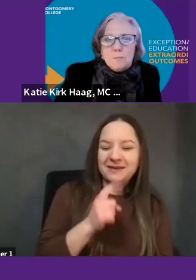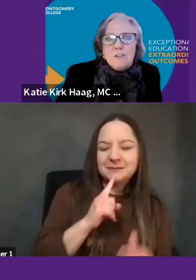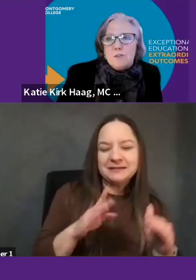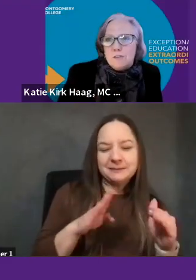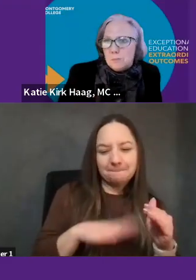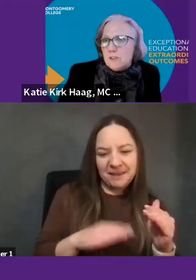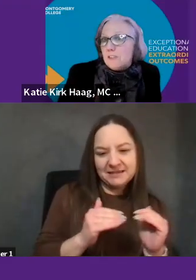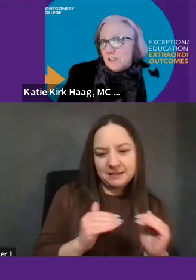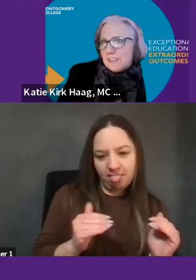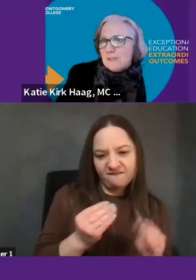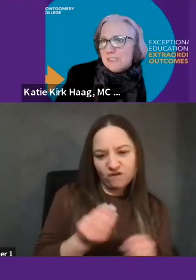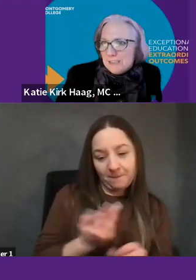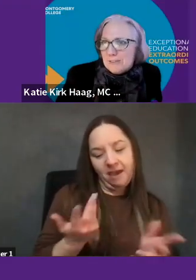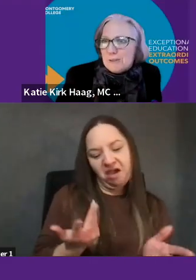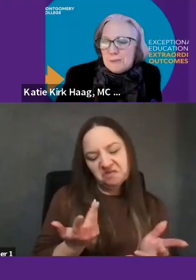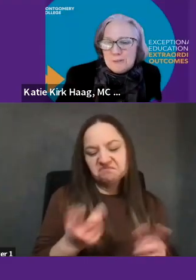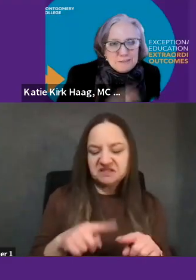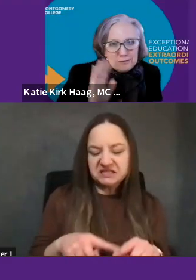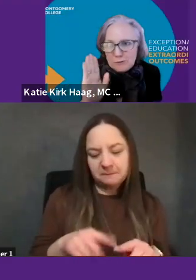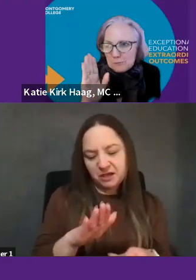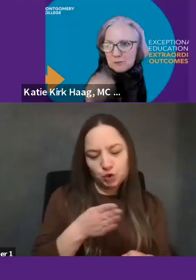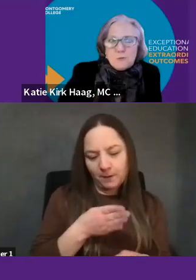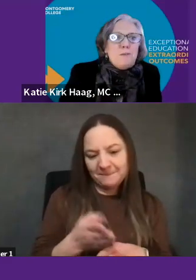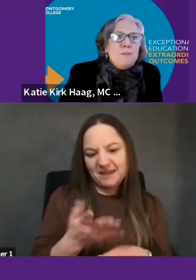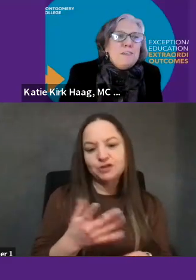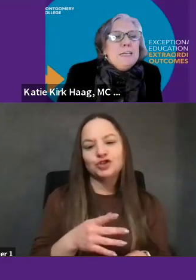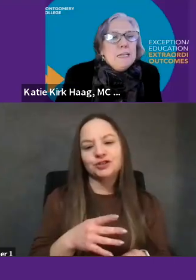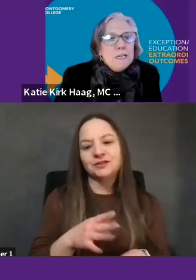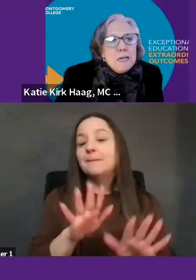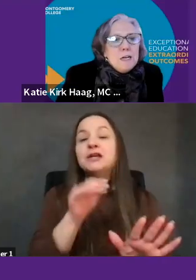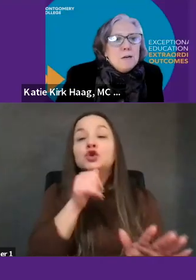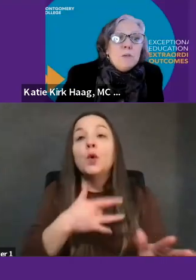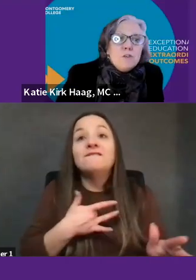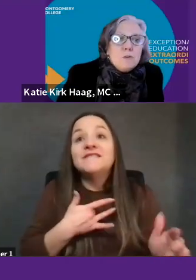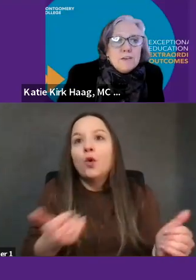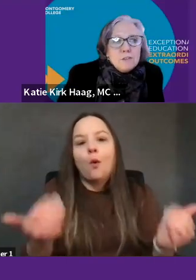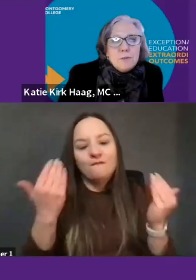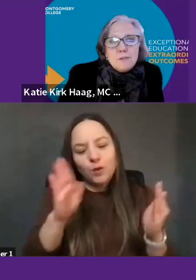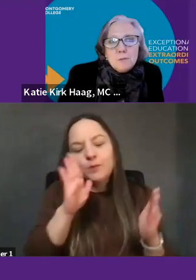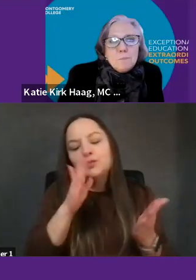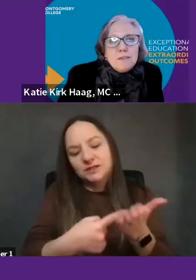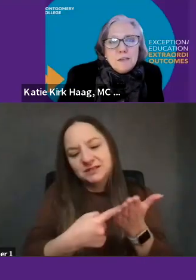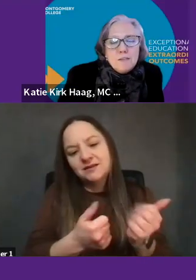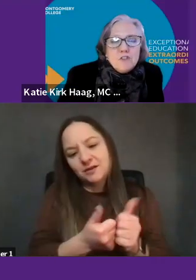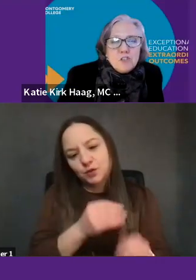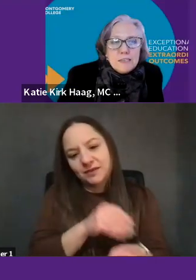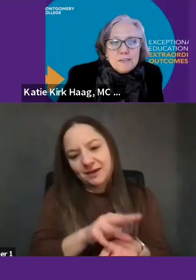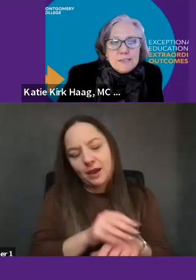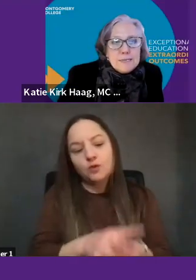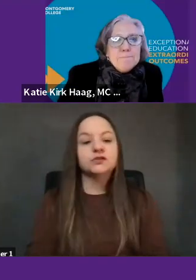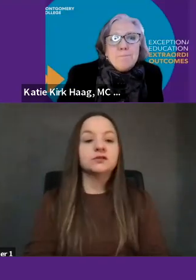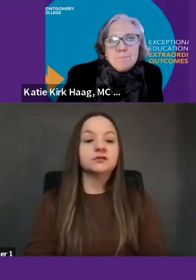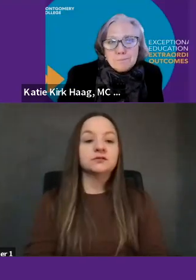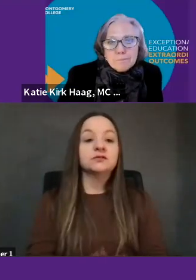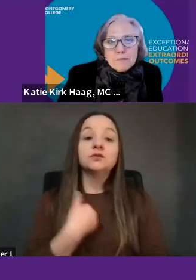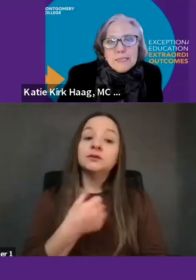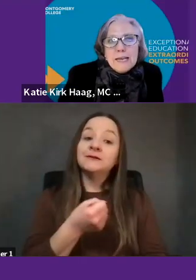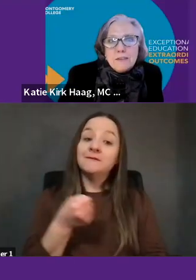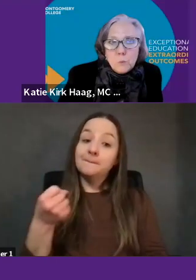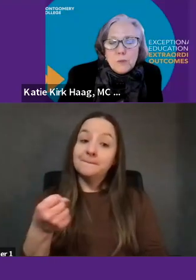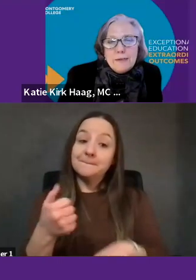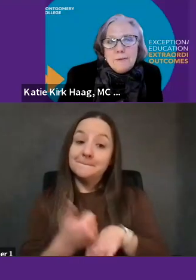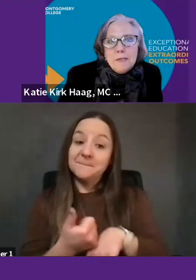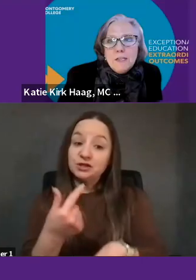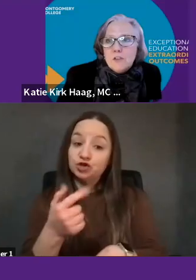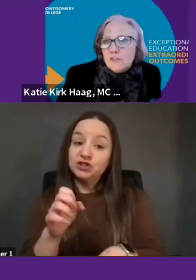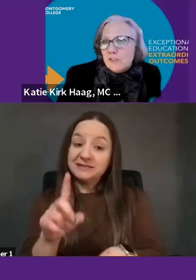on what your major is, but you'll be talking to a counselor about this, so don't be overwhelmed. We do have some placement based on the GED